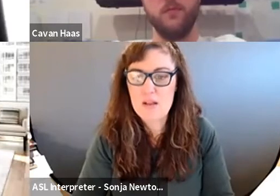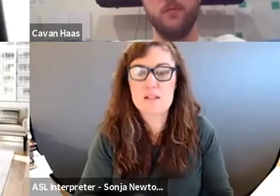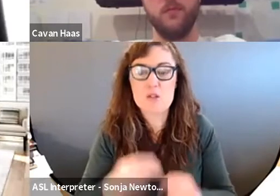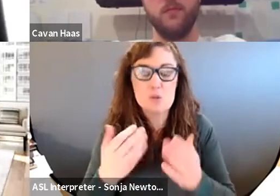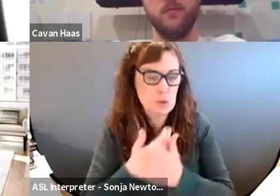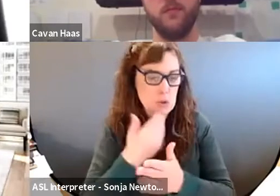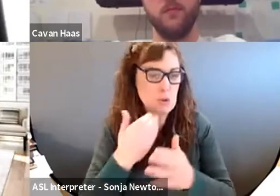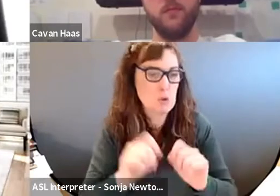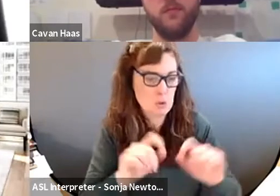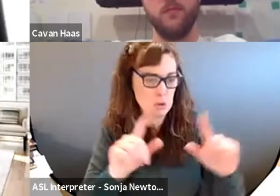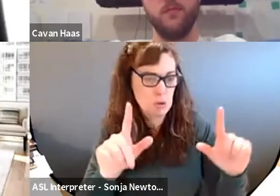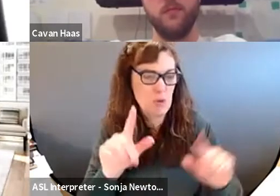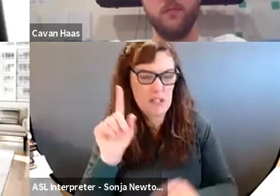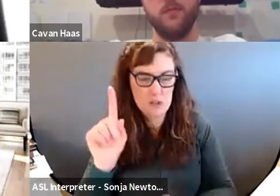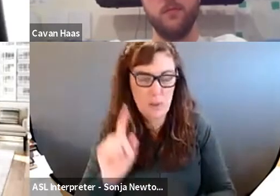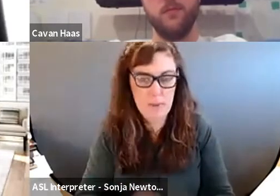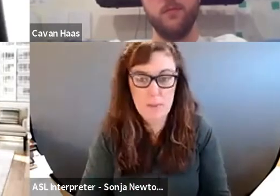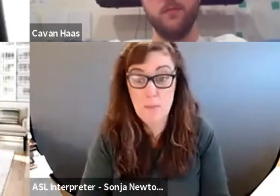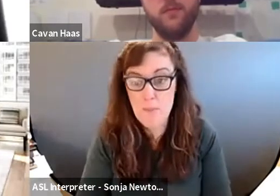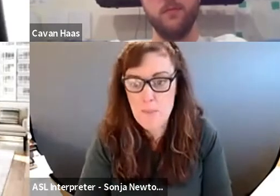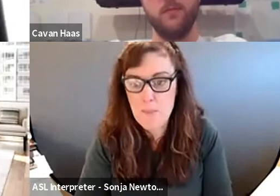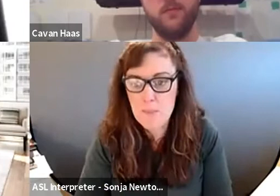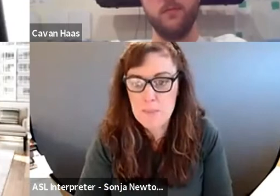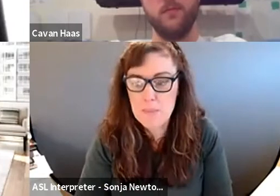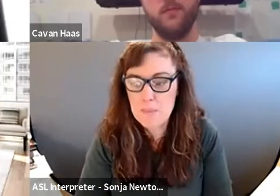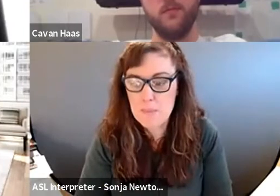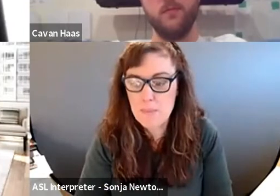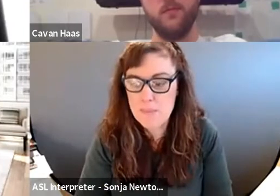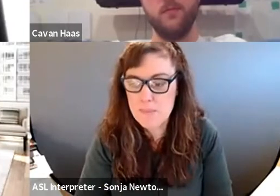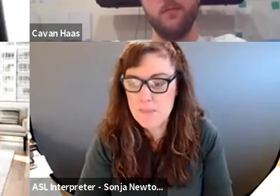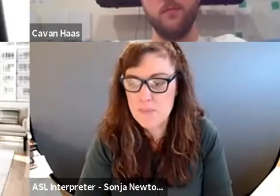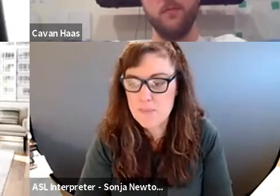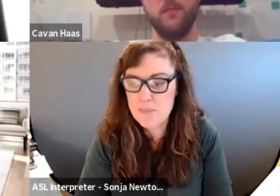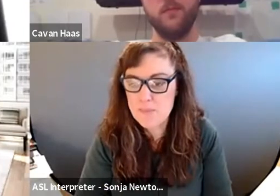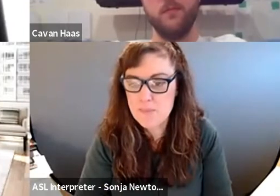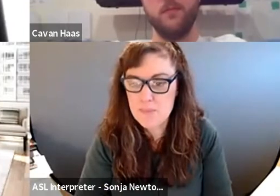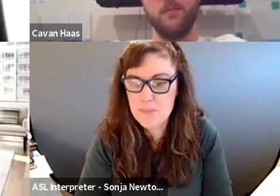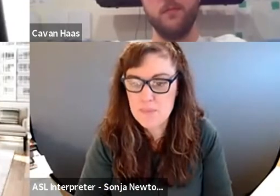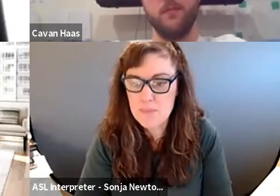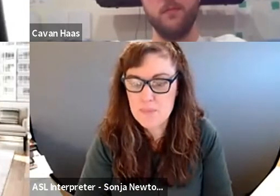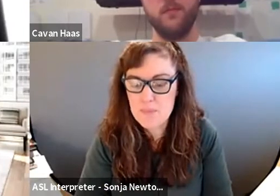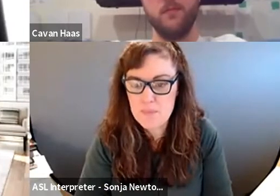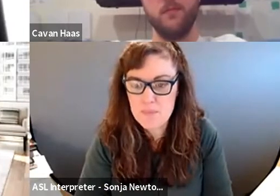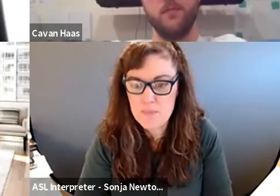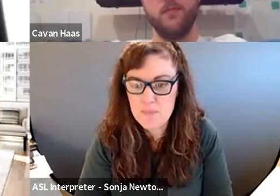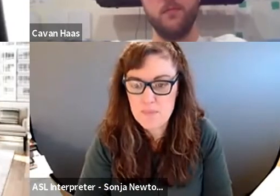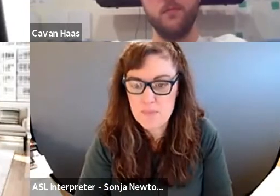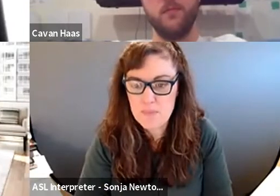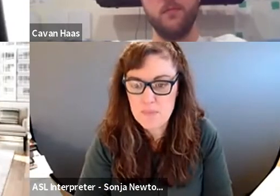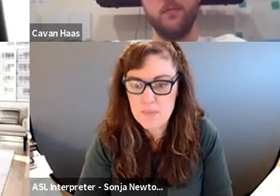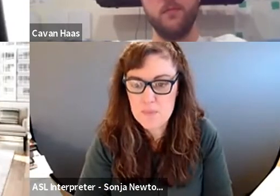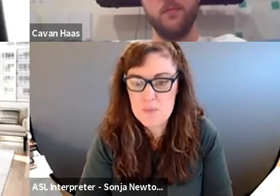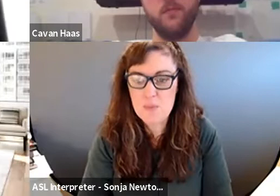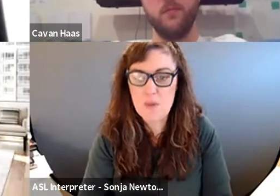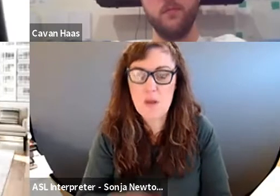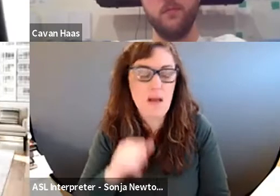second. So give me 1 second. So I'm going to share a Miro board. Hopefully you guys will participate. I haven't seen the chat, so I'm going to pull